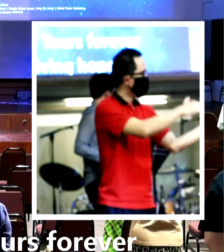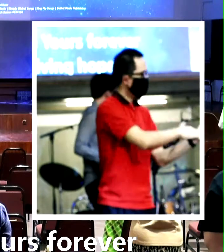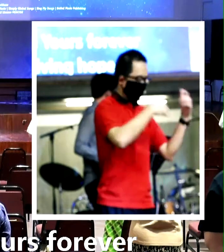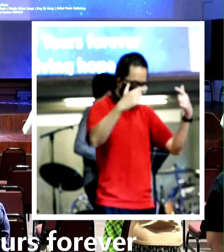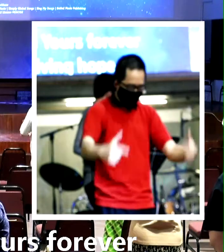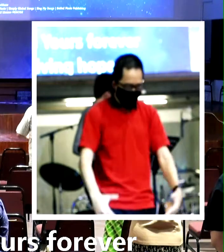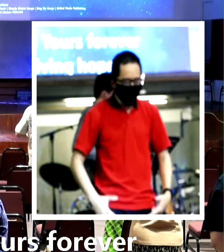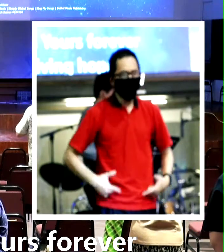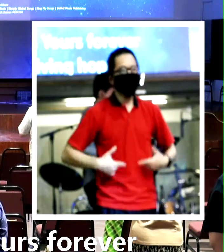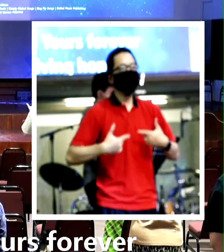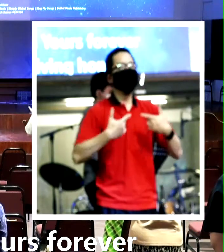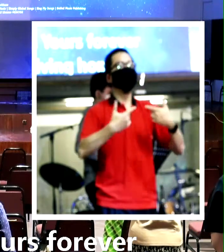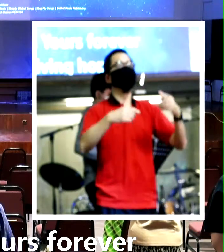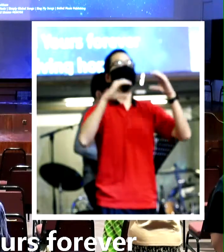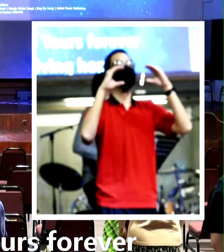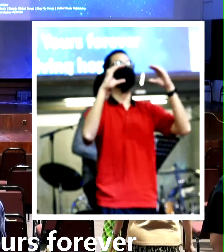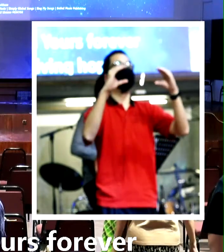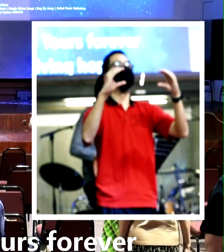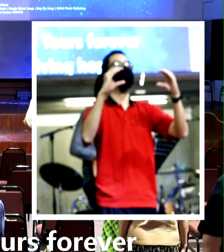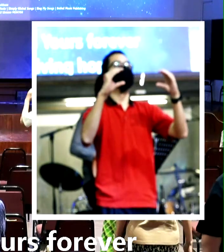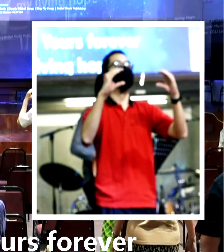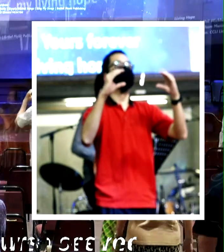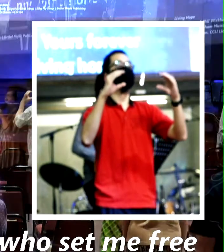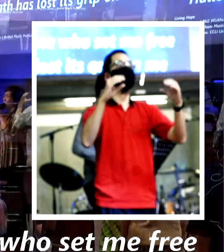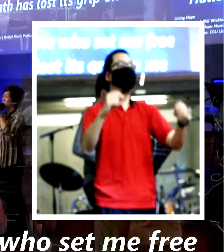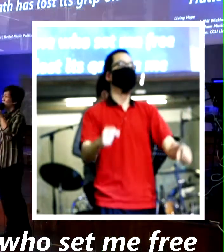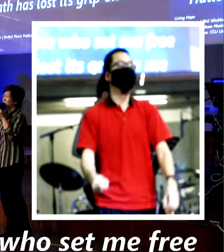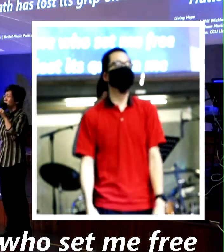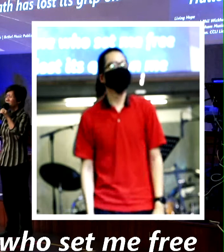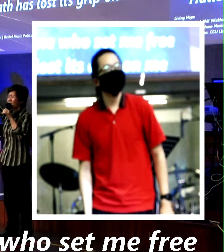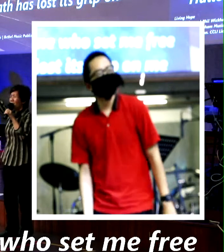Christ, my living. Let's praise the Lord. Hallelujah.